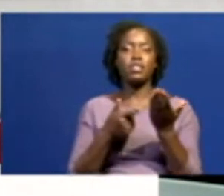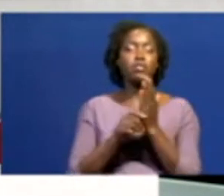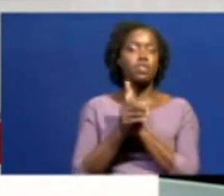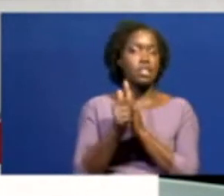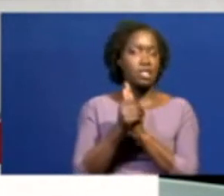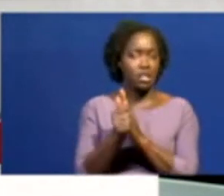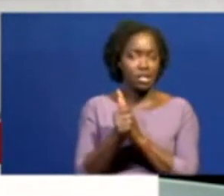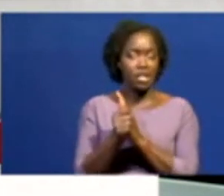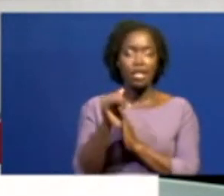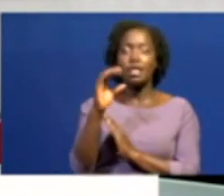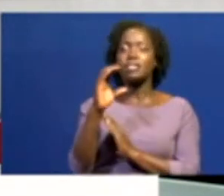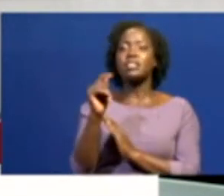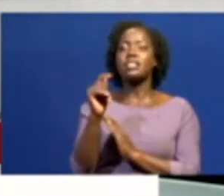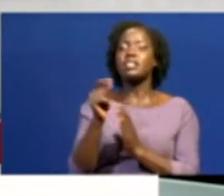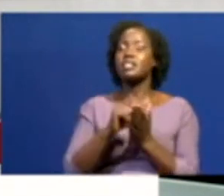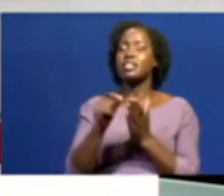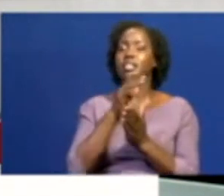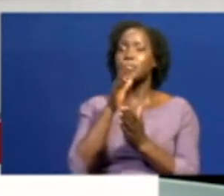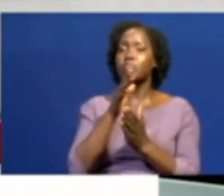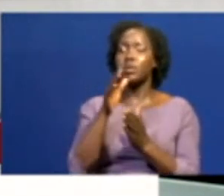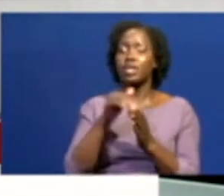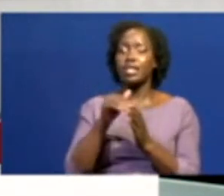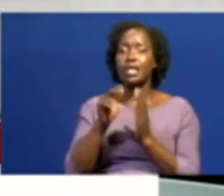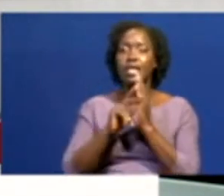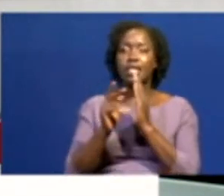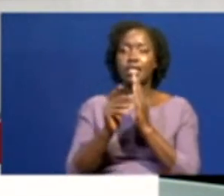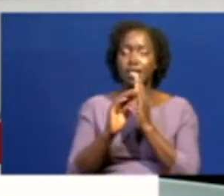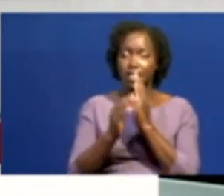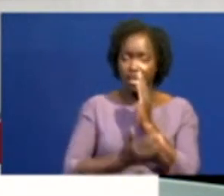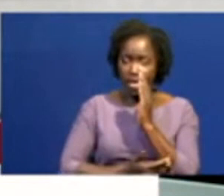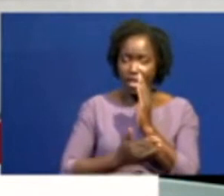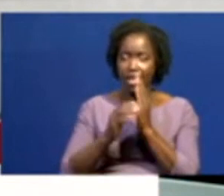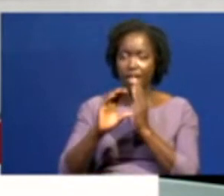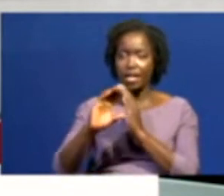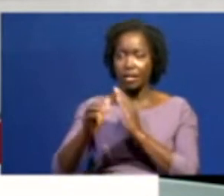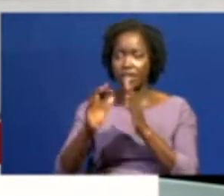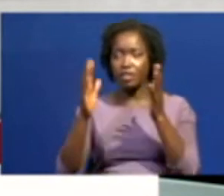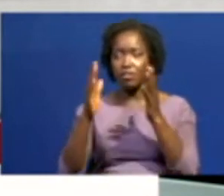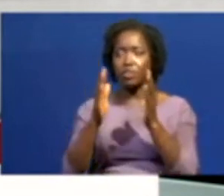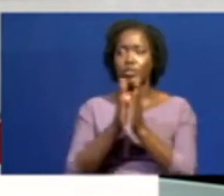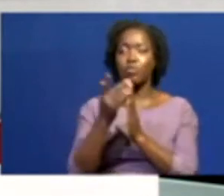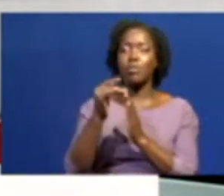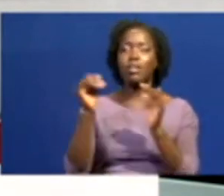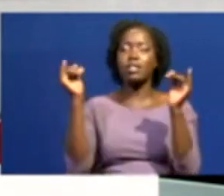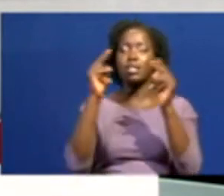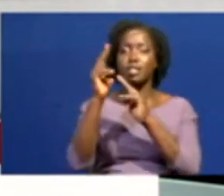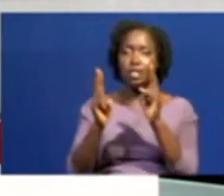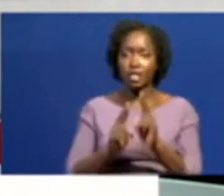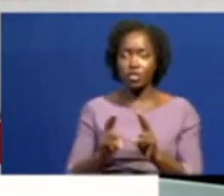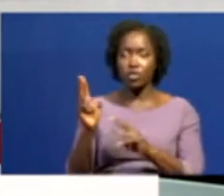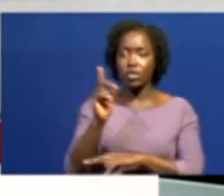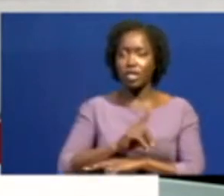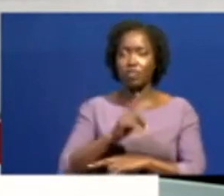skills. The ICT Secretary spoke in Kirinyaga County during the celebrations to mark the International Day